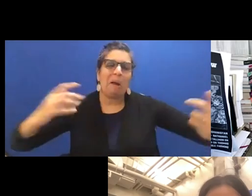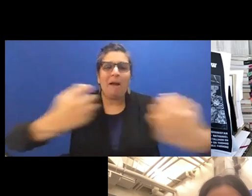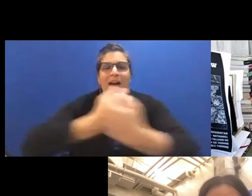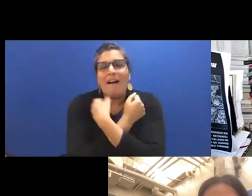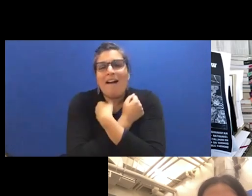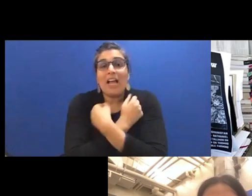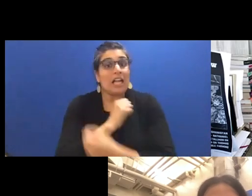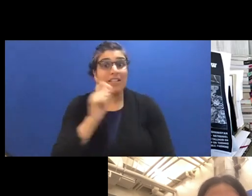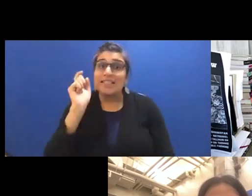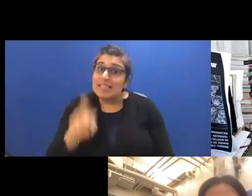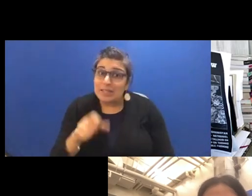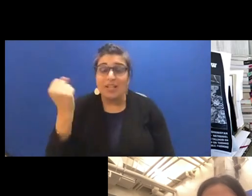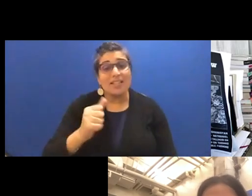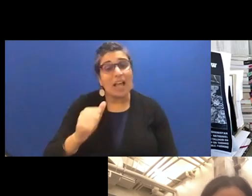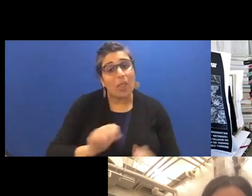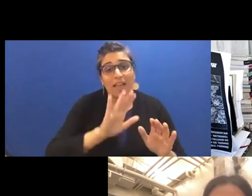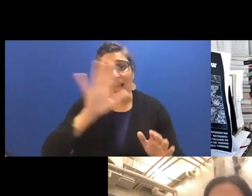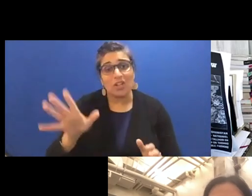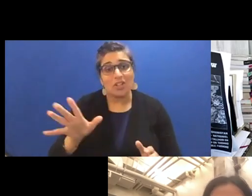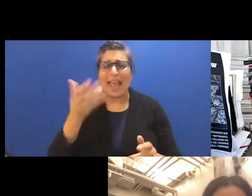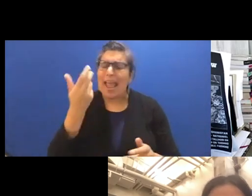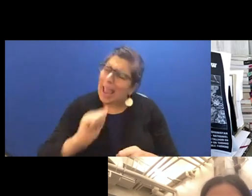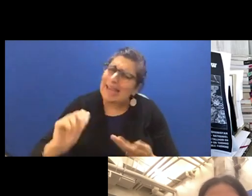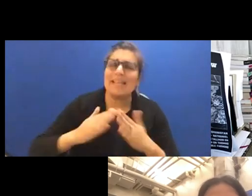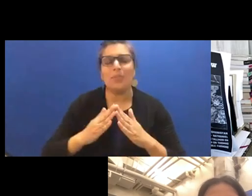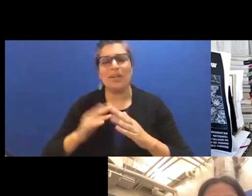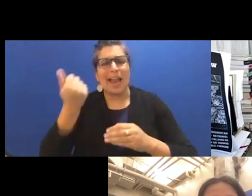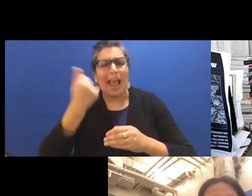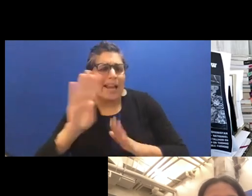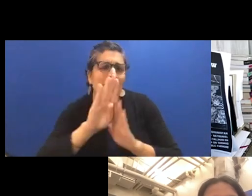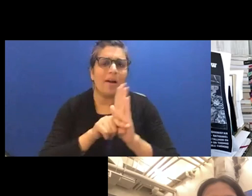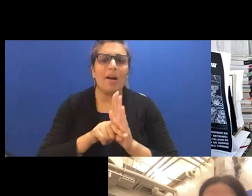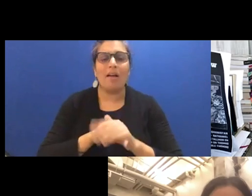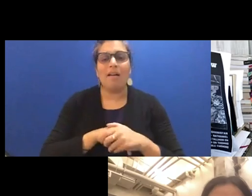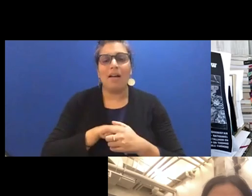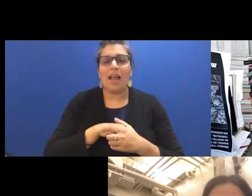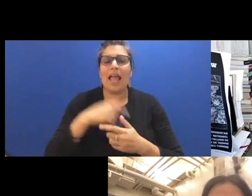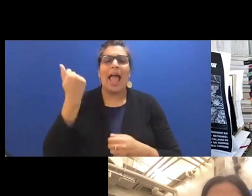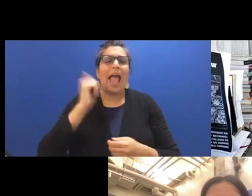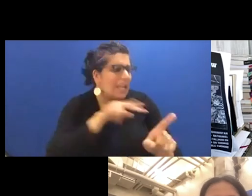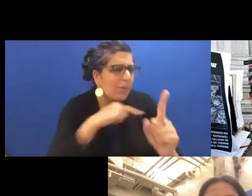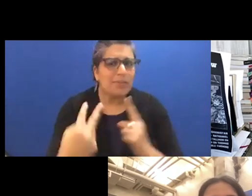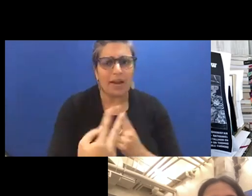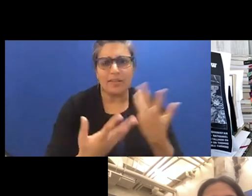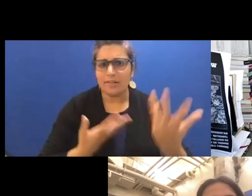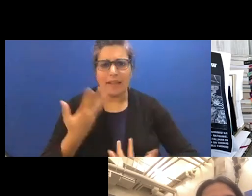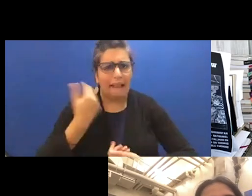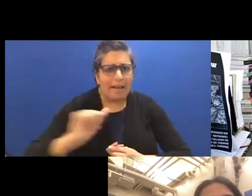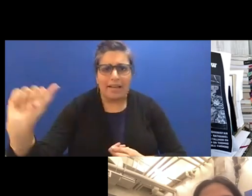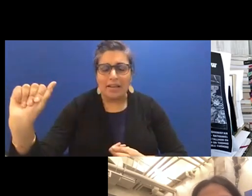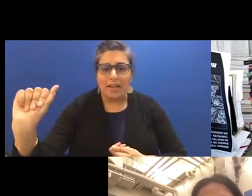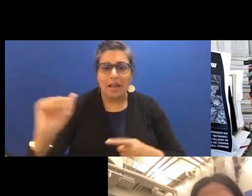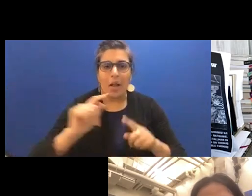South Asian. You can be from any community, any background, any perspective, but do